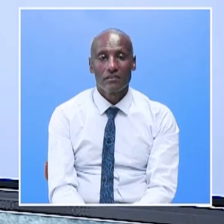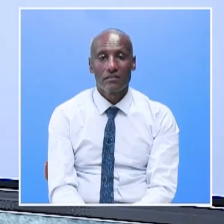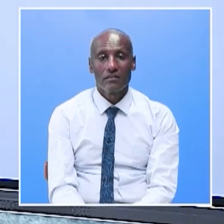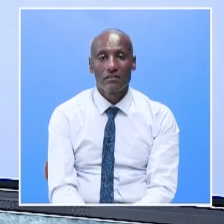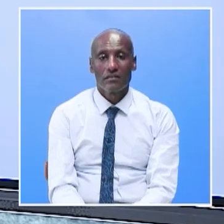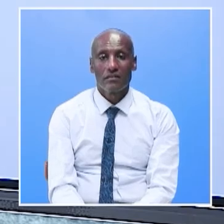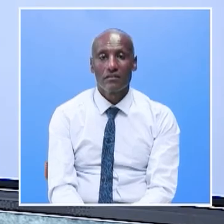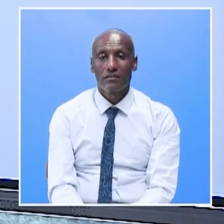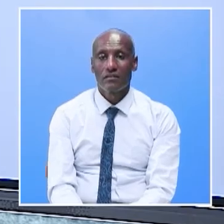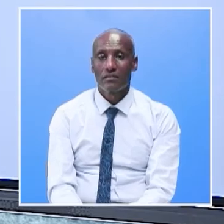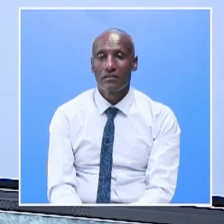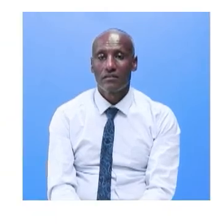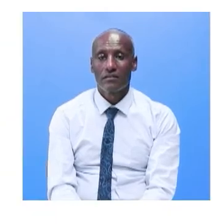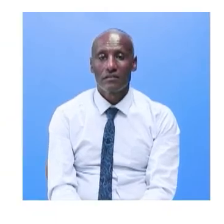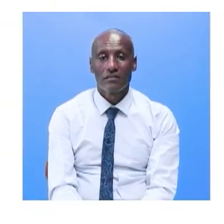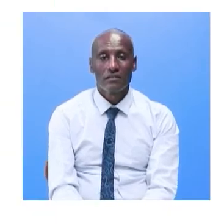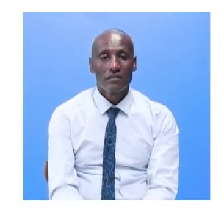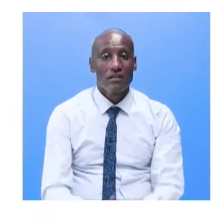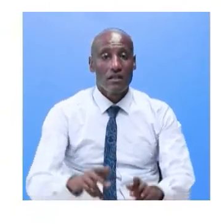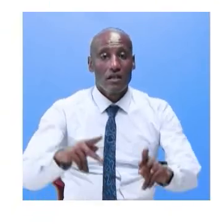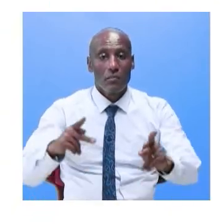Okay, let us start with place